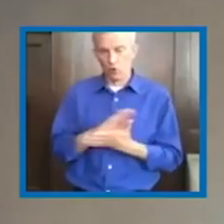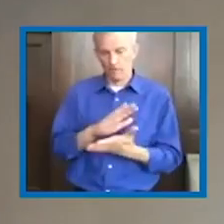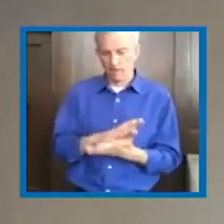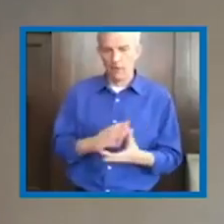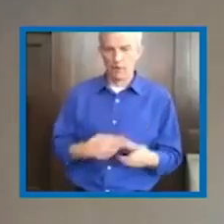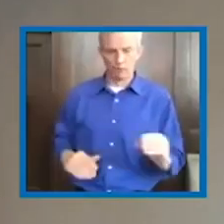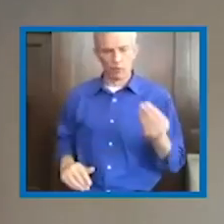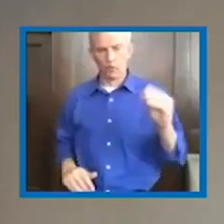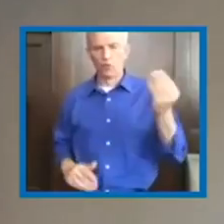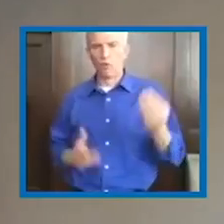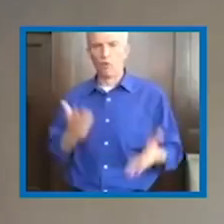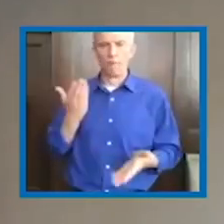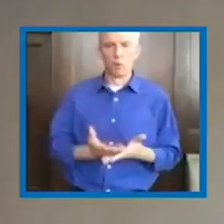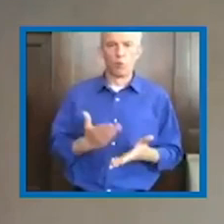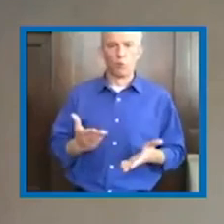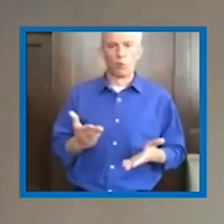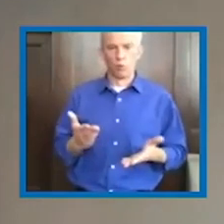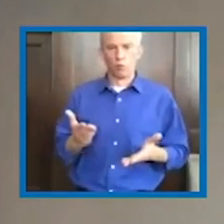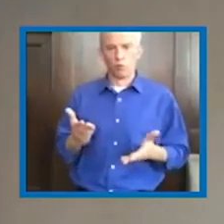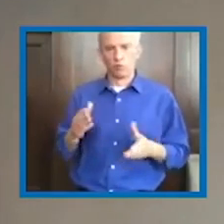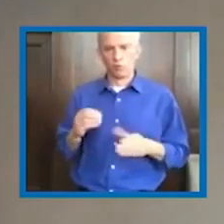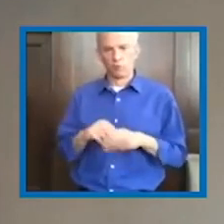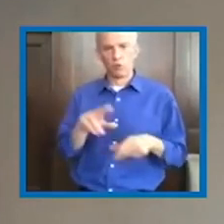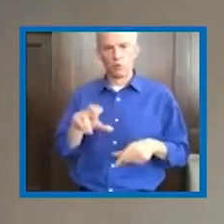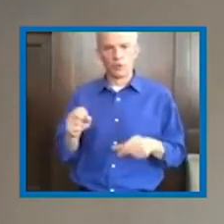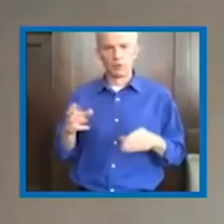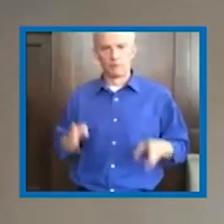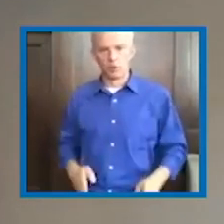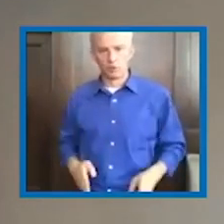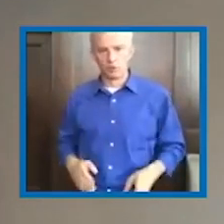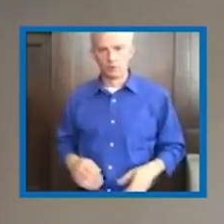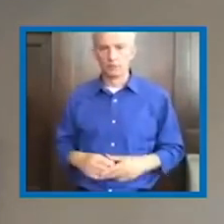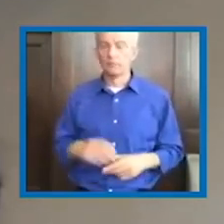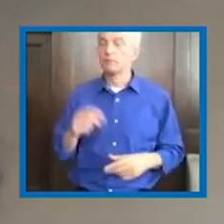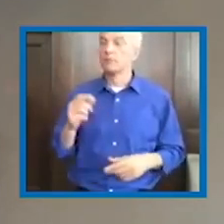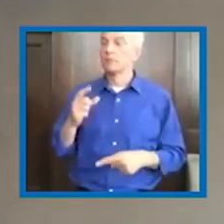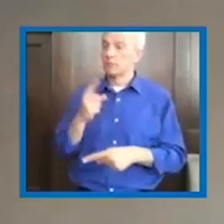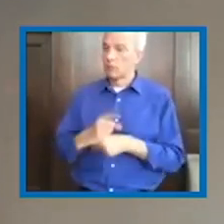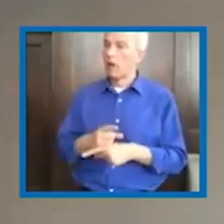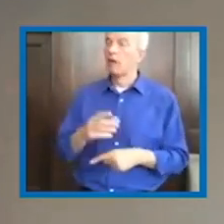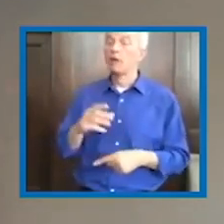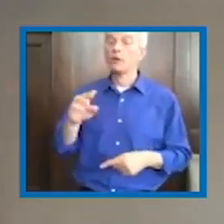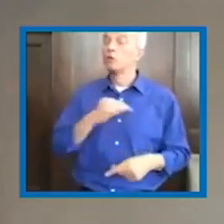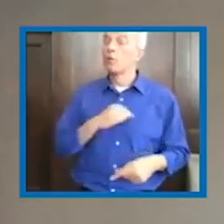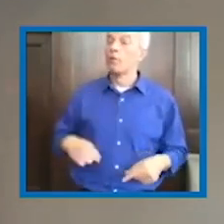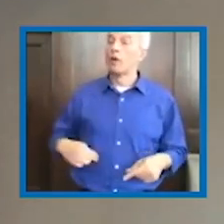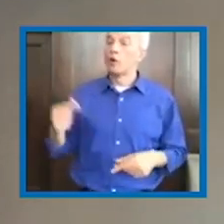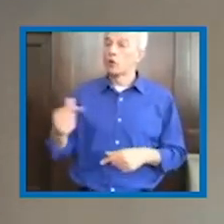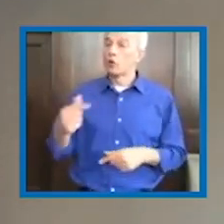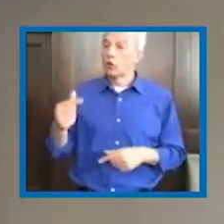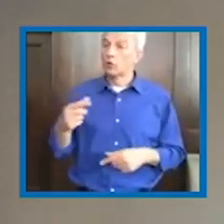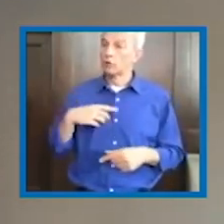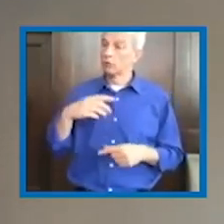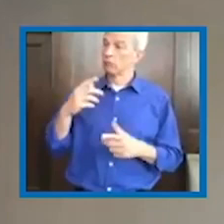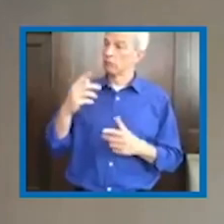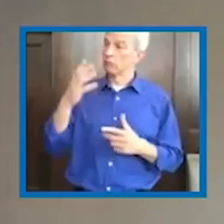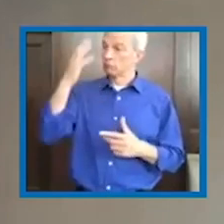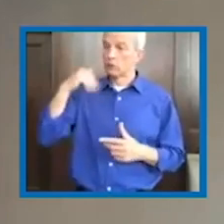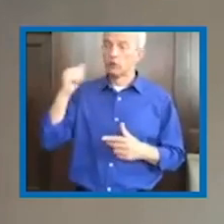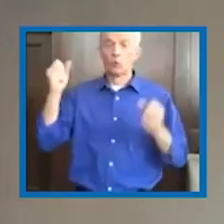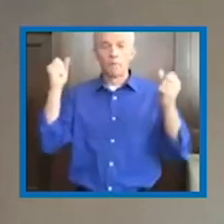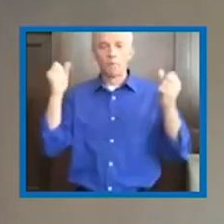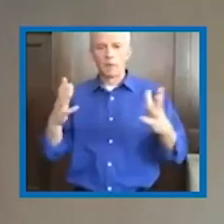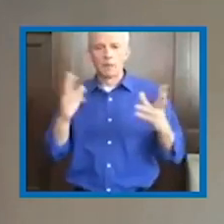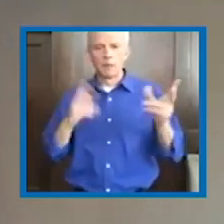home. Considering that undocumented families, not only across the country but specifically in Los Angeles, have